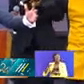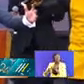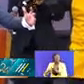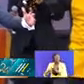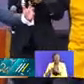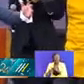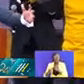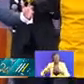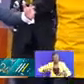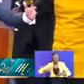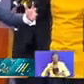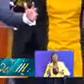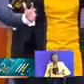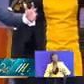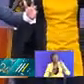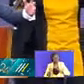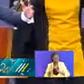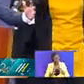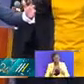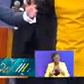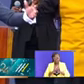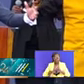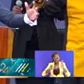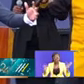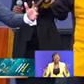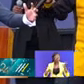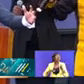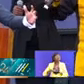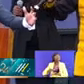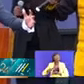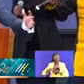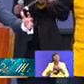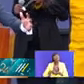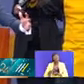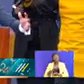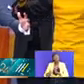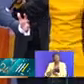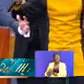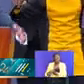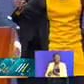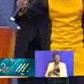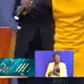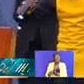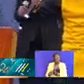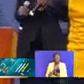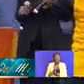has been used as an Avenue to interfere with your program